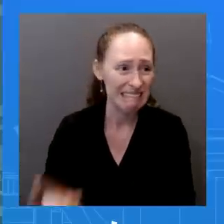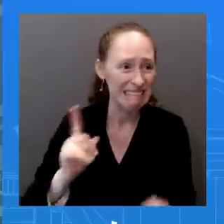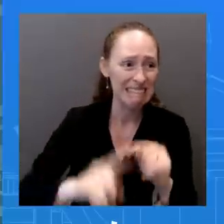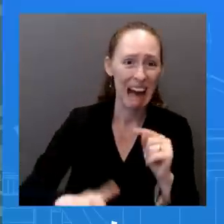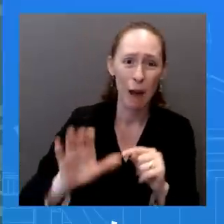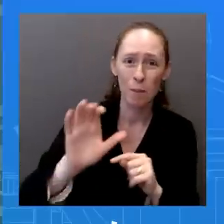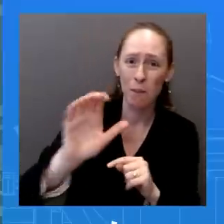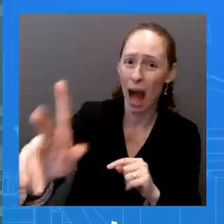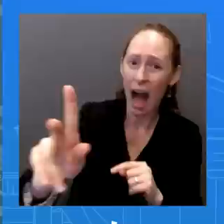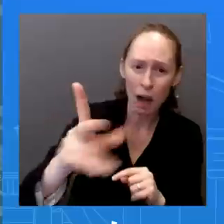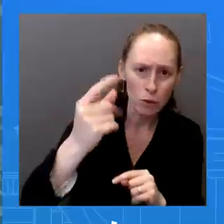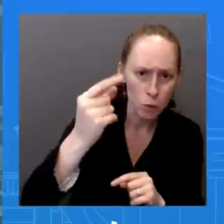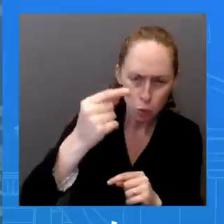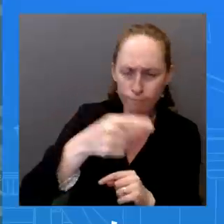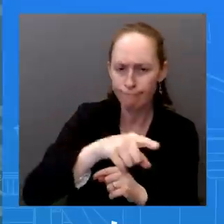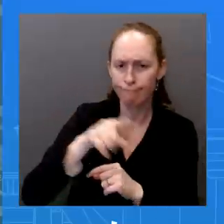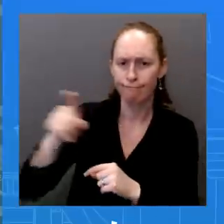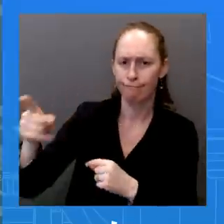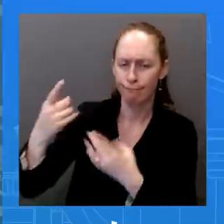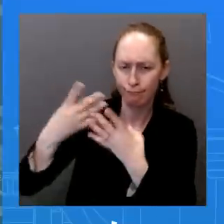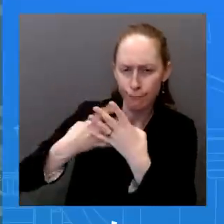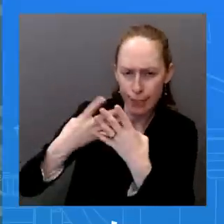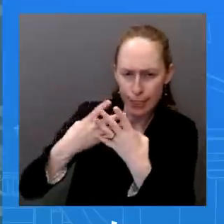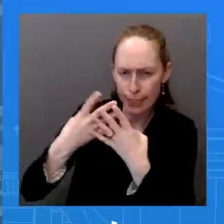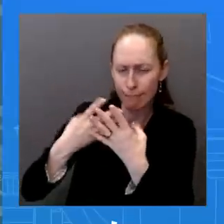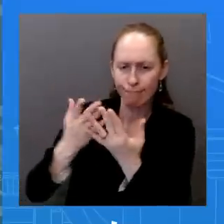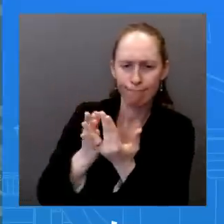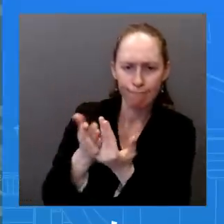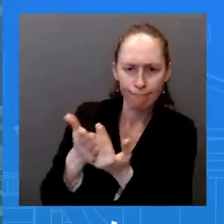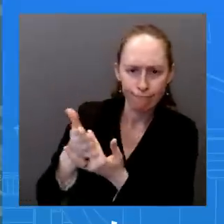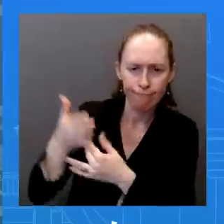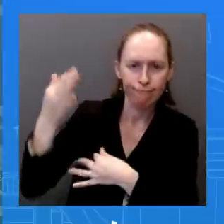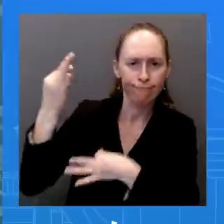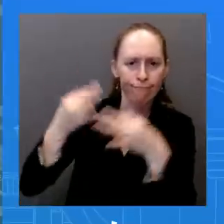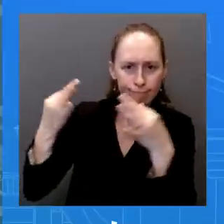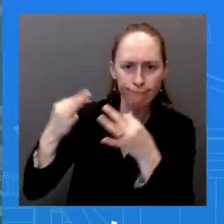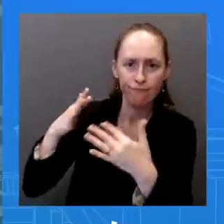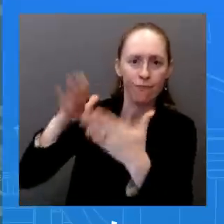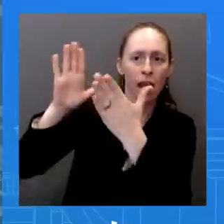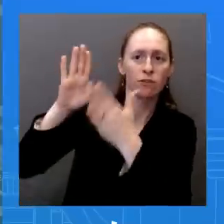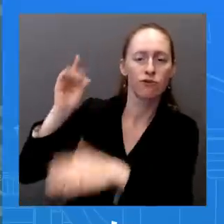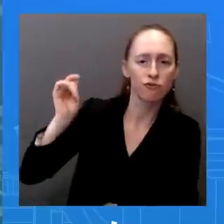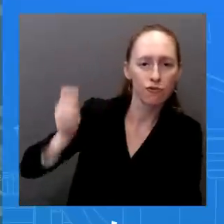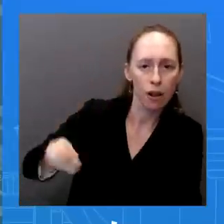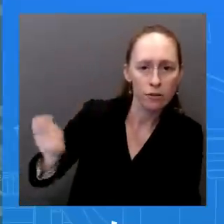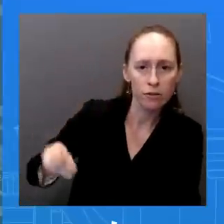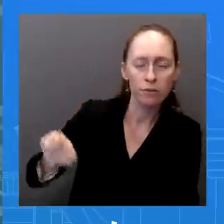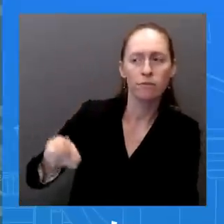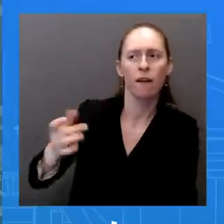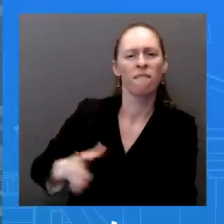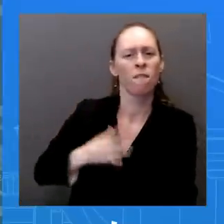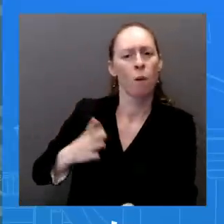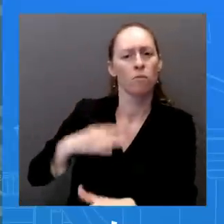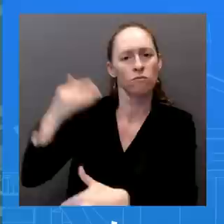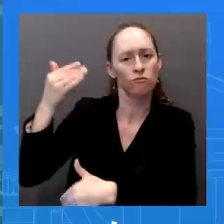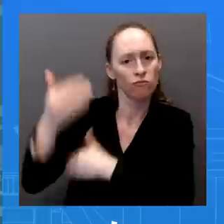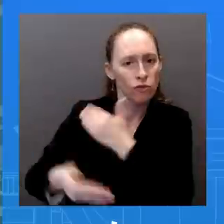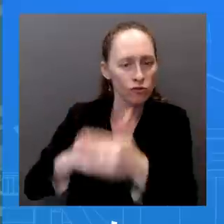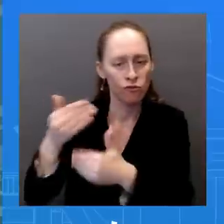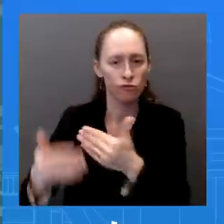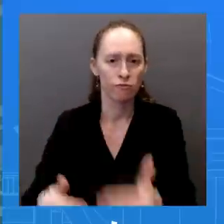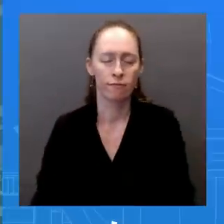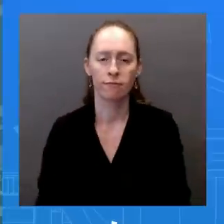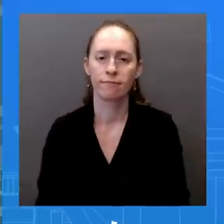relief heard by an immigration judge in removal proceedings. So again, there's a process that we have been moving forward with.